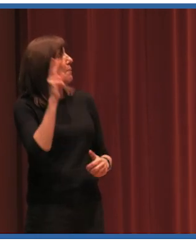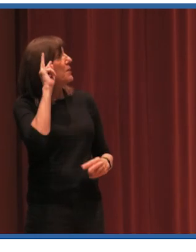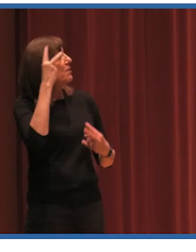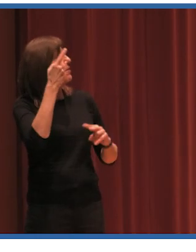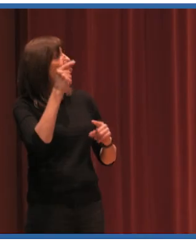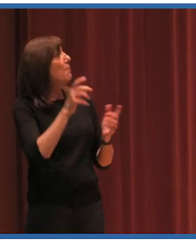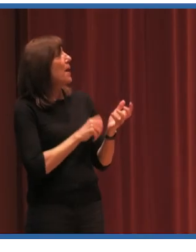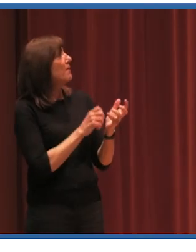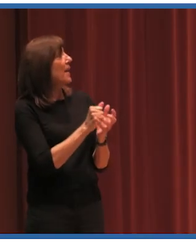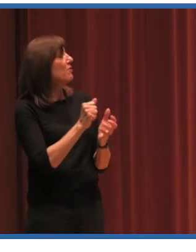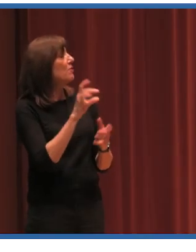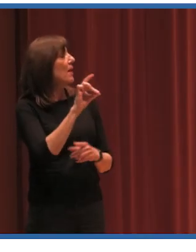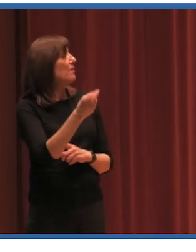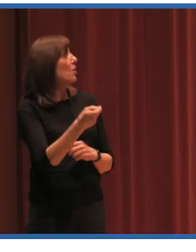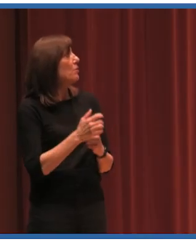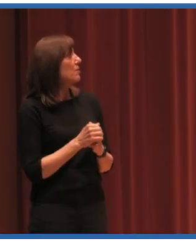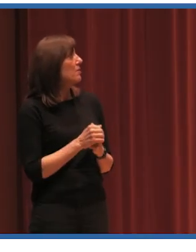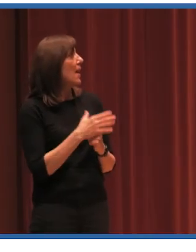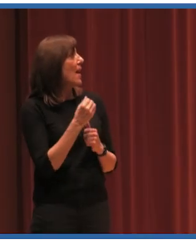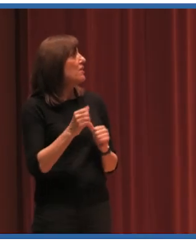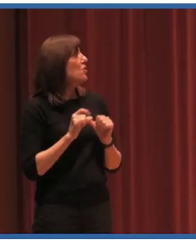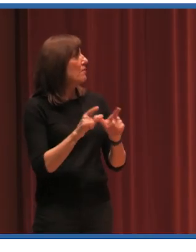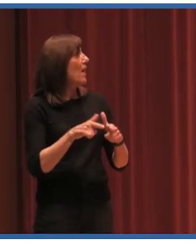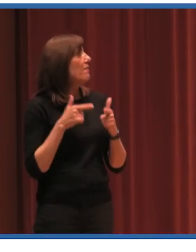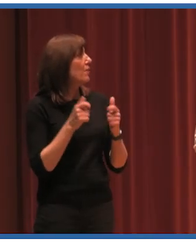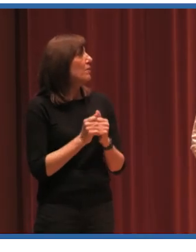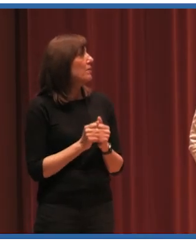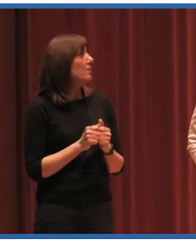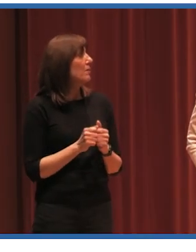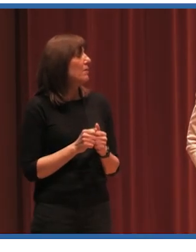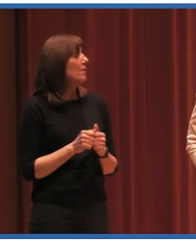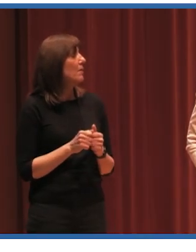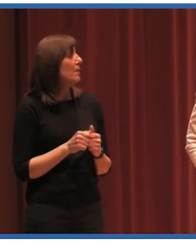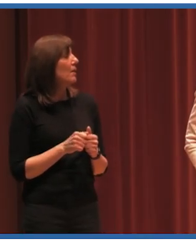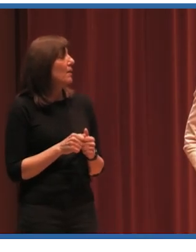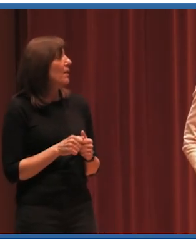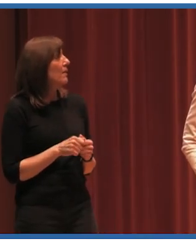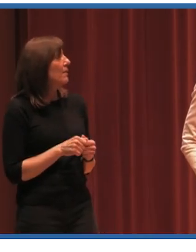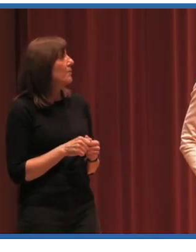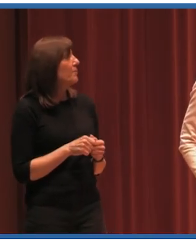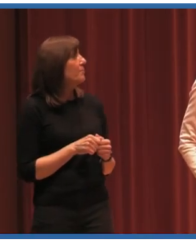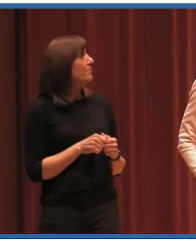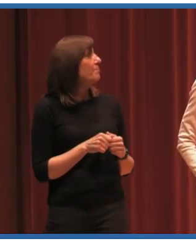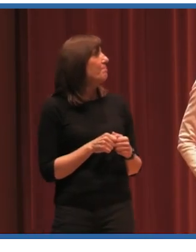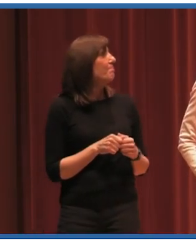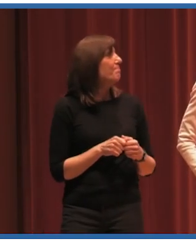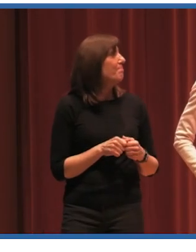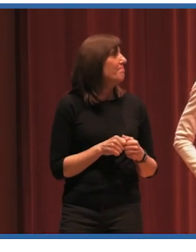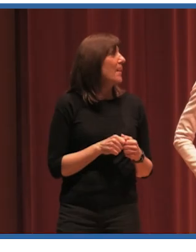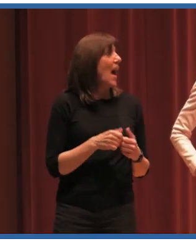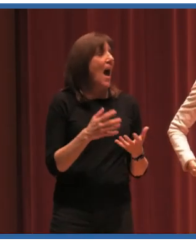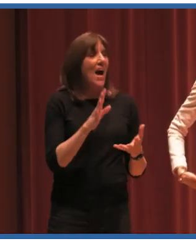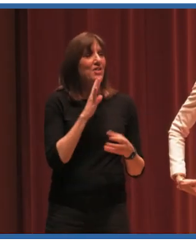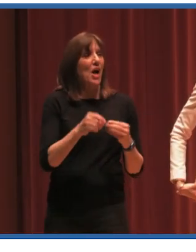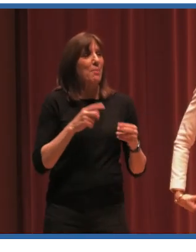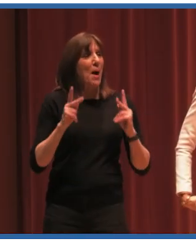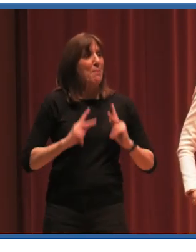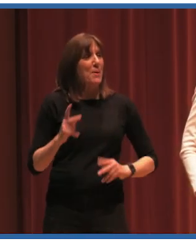seat? Good, I get to talk about human beings. I'm a scientist, but really I am